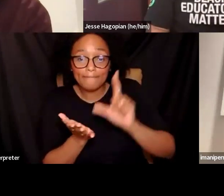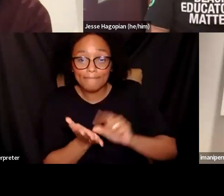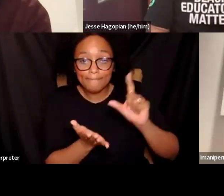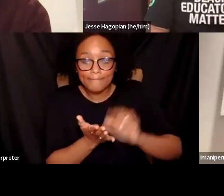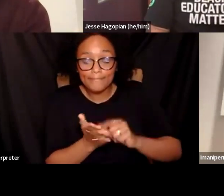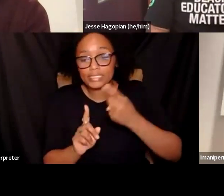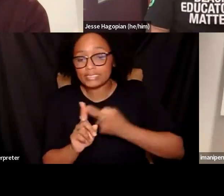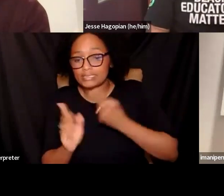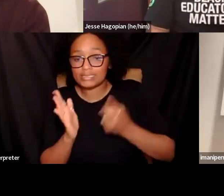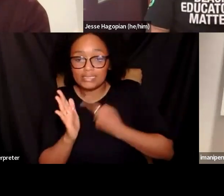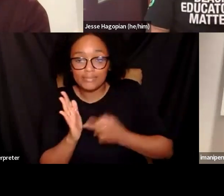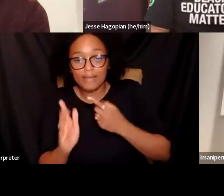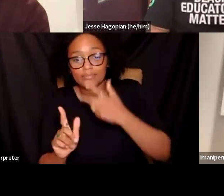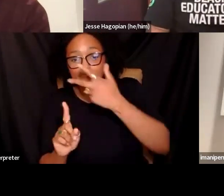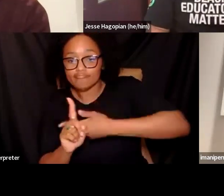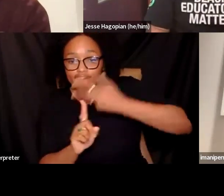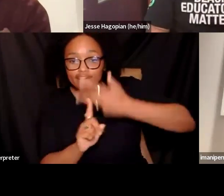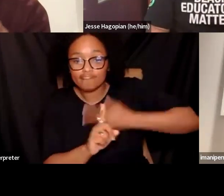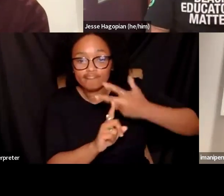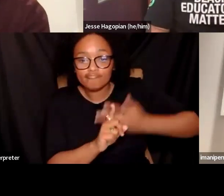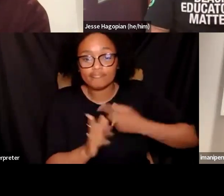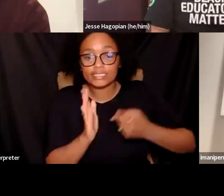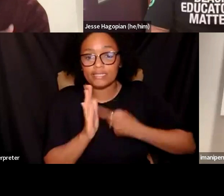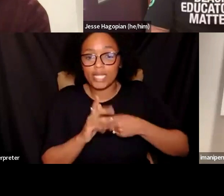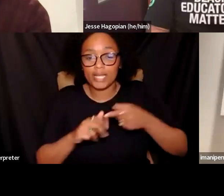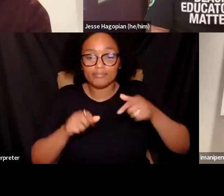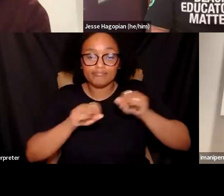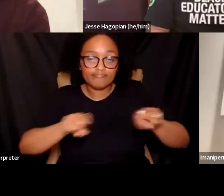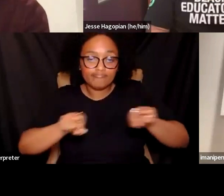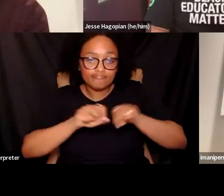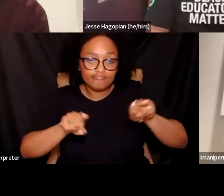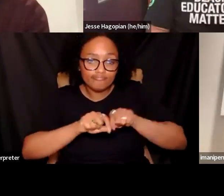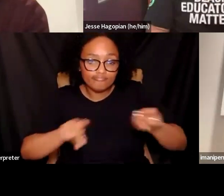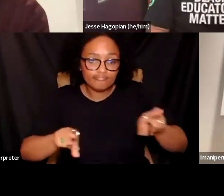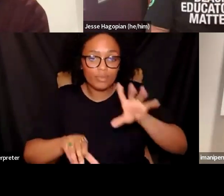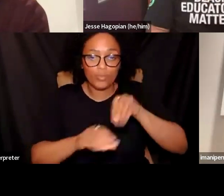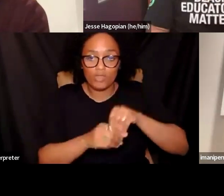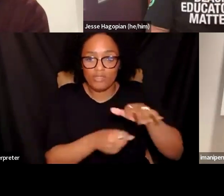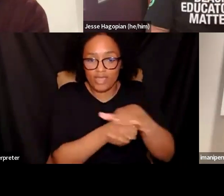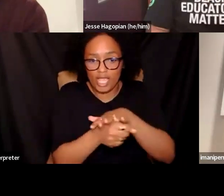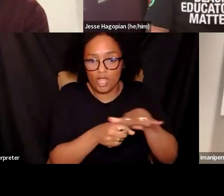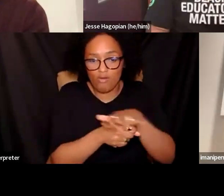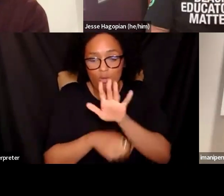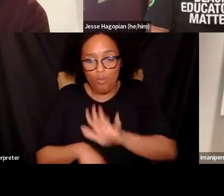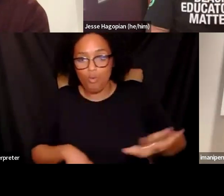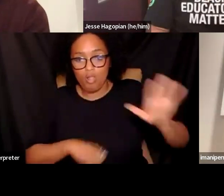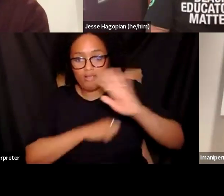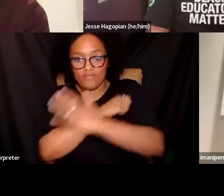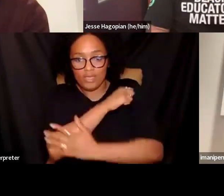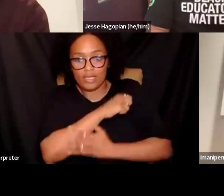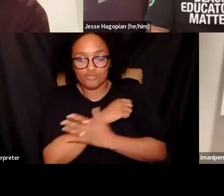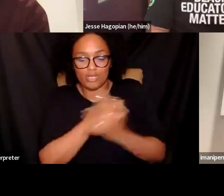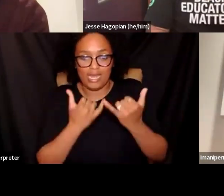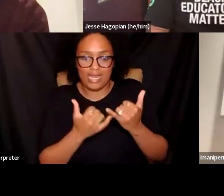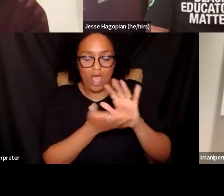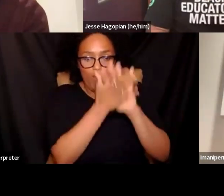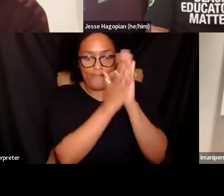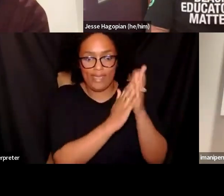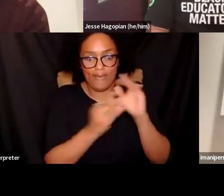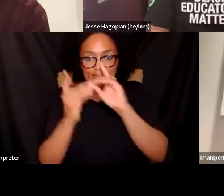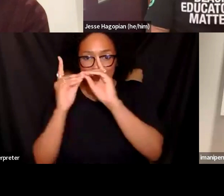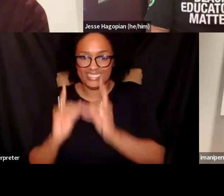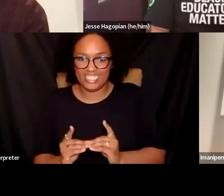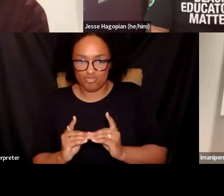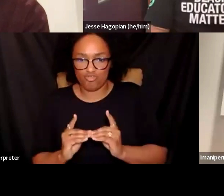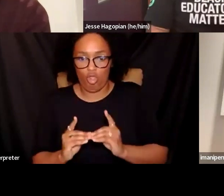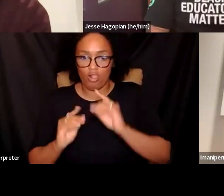were bulletins. But these are physical materials that exist all over the country that were digitized and that are now a part of this digital